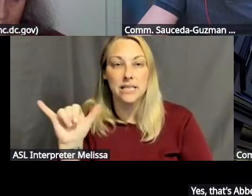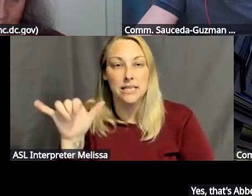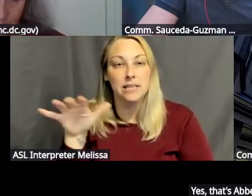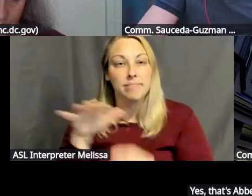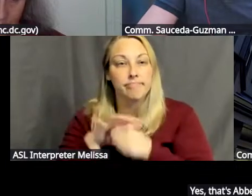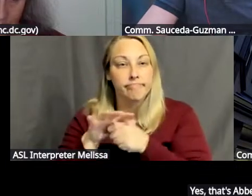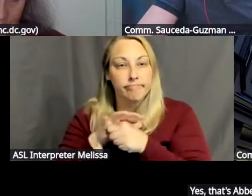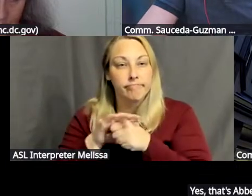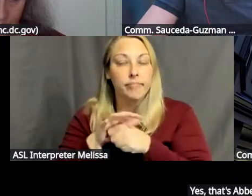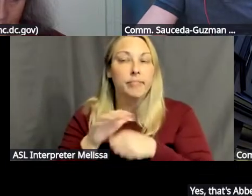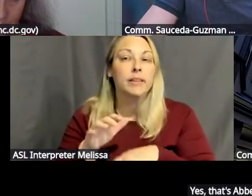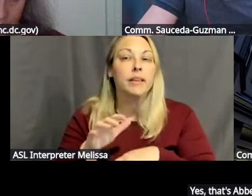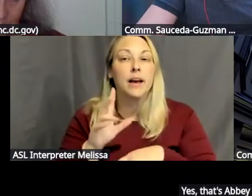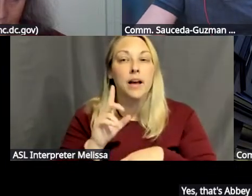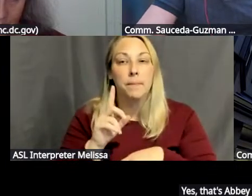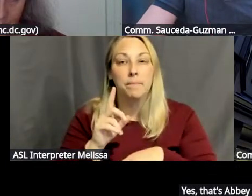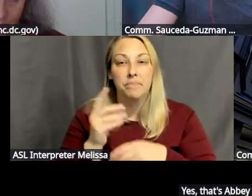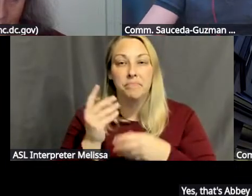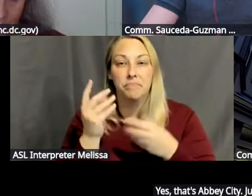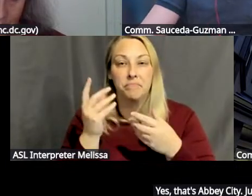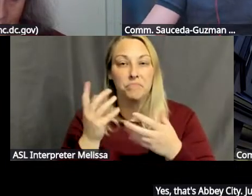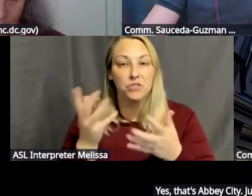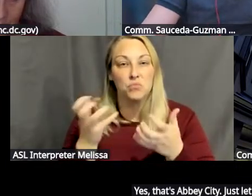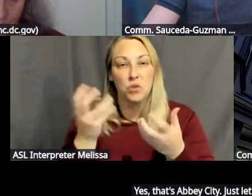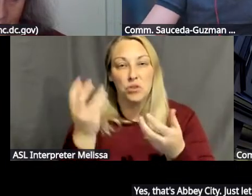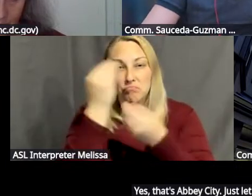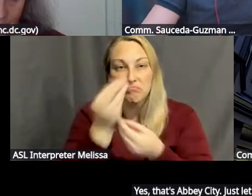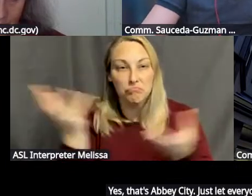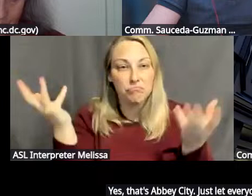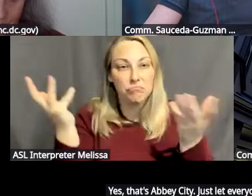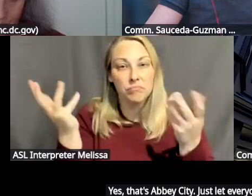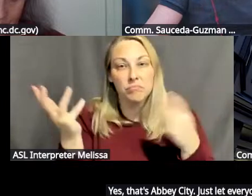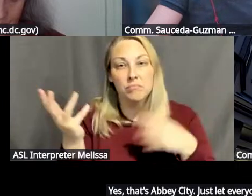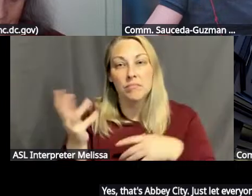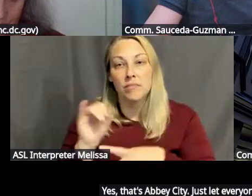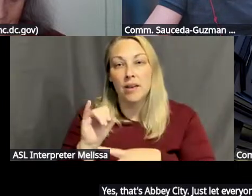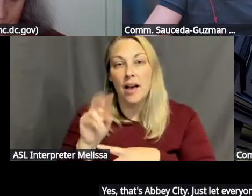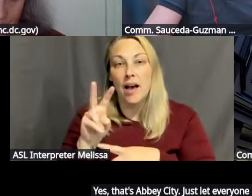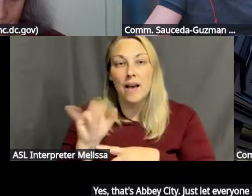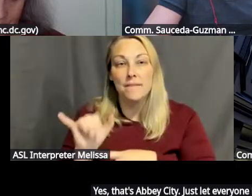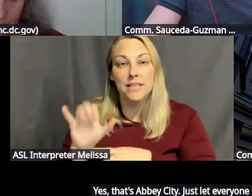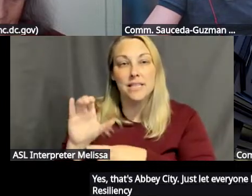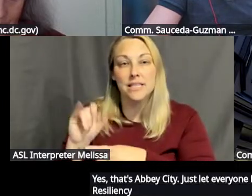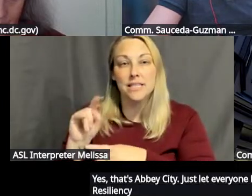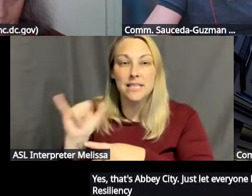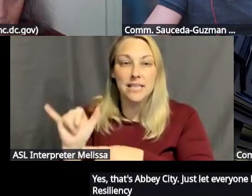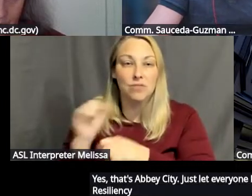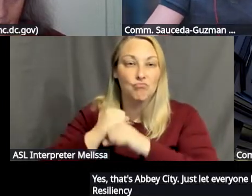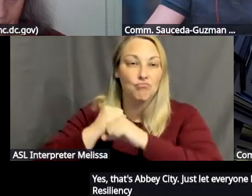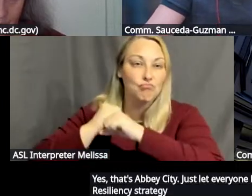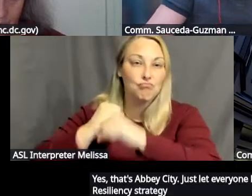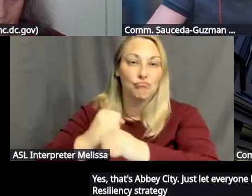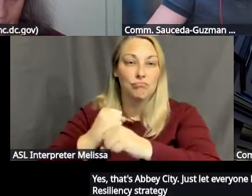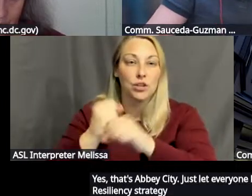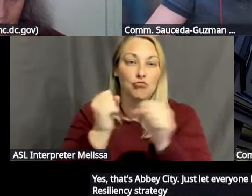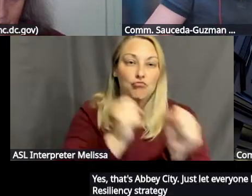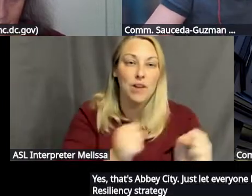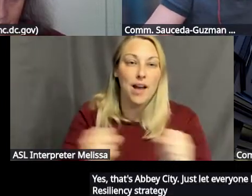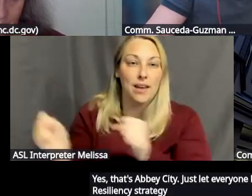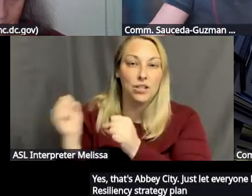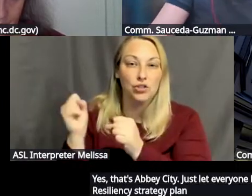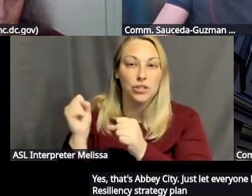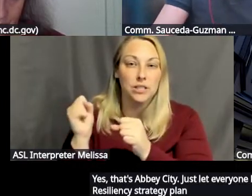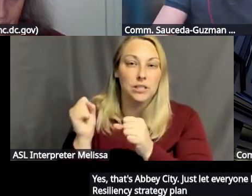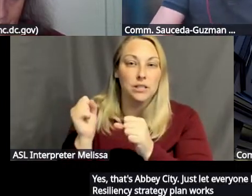Just let everyone know that we have the Ivy City Resiliency Strategy Plan Workshop